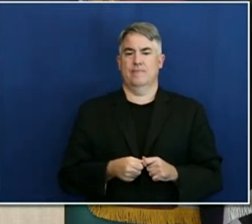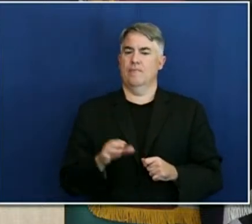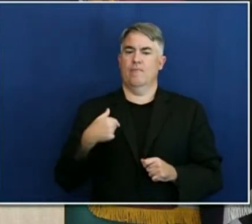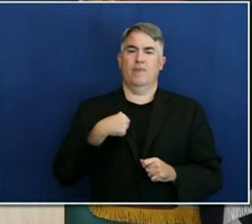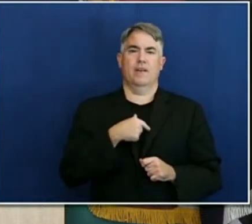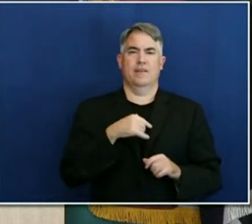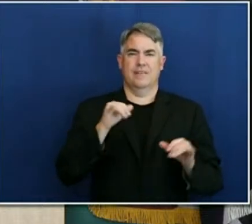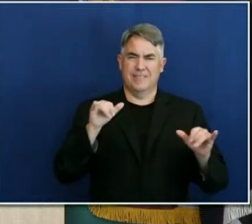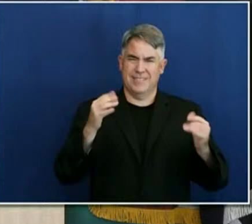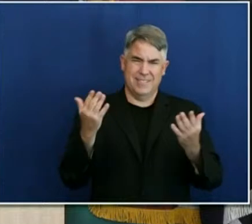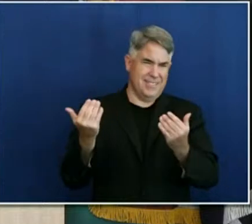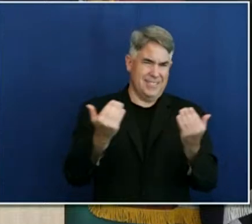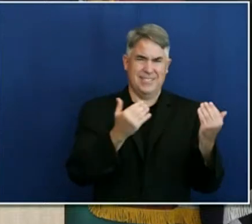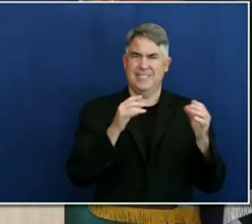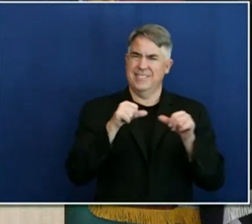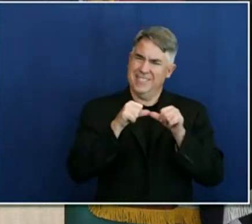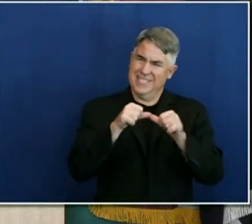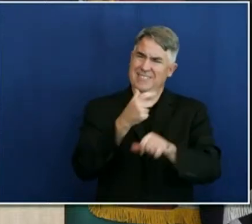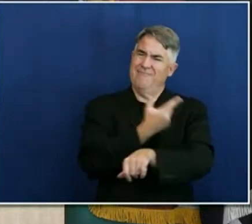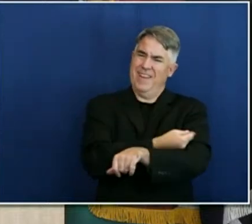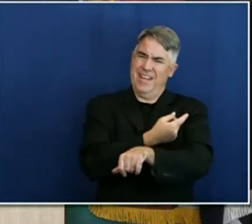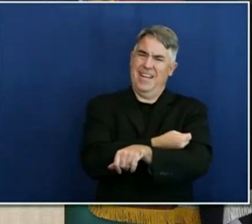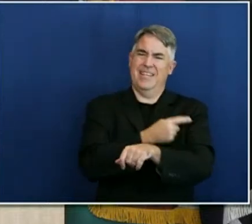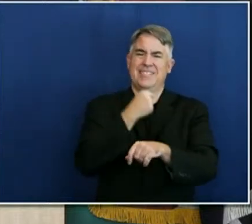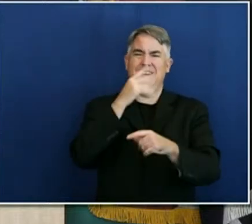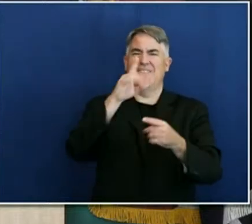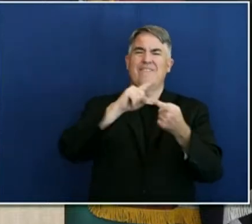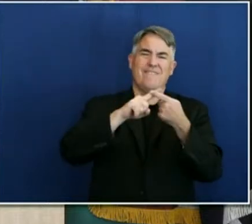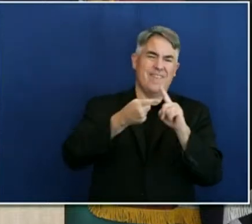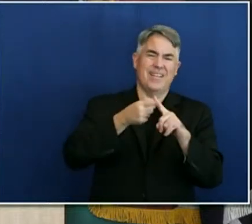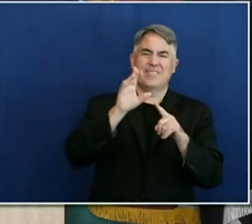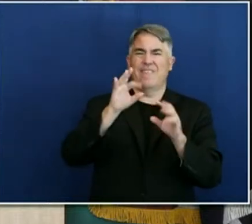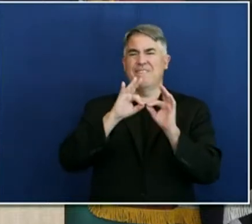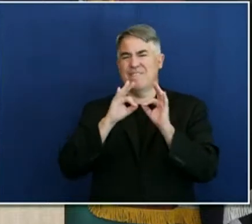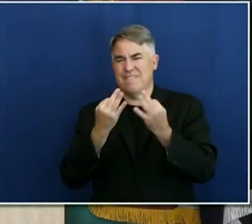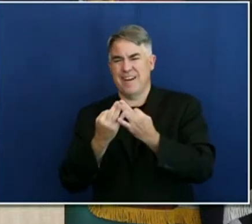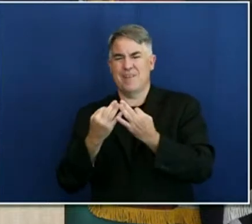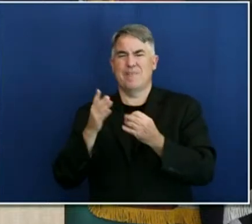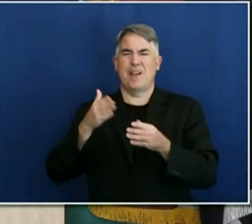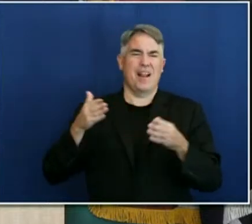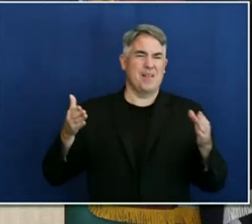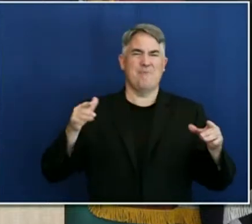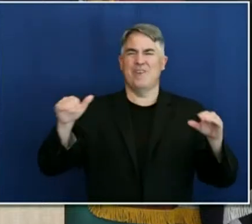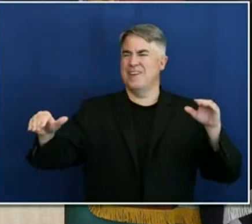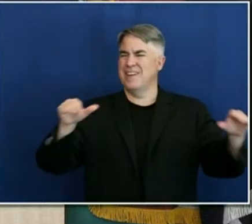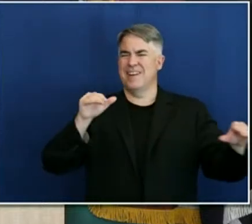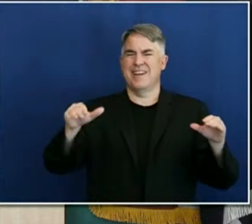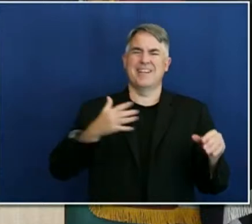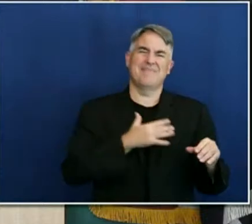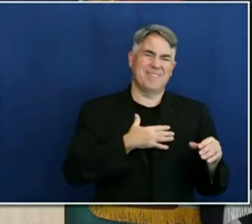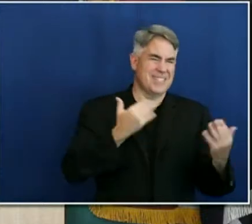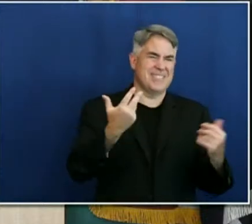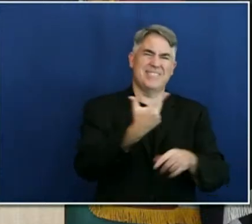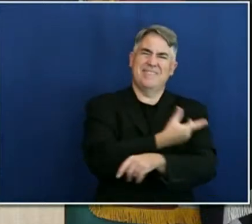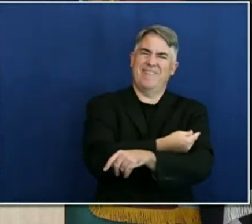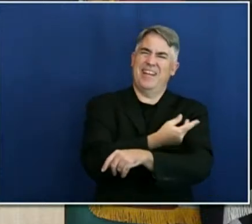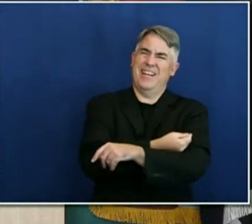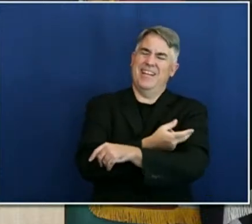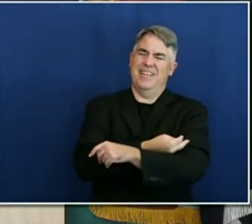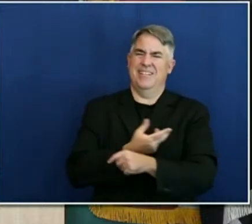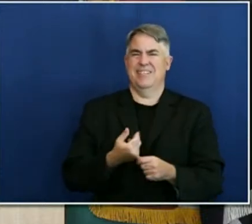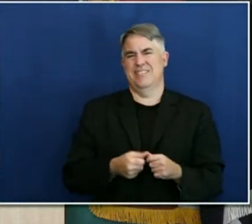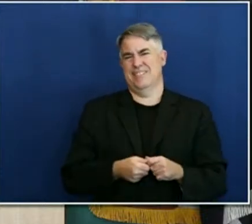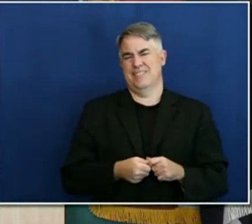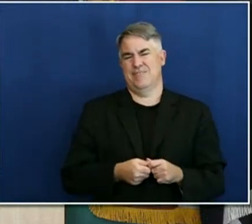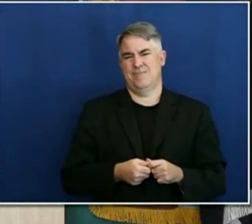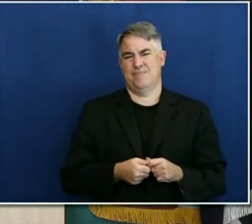all of you to share with your family and friends, ask them to get their vaccines, and importantly for now, make sure that you don't